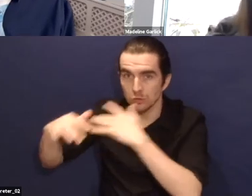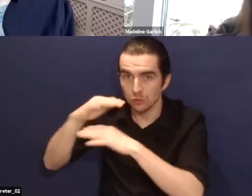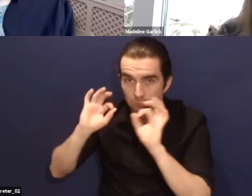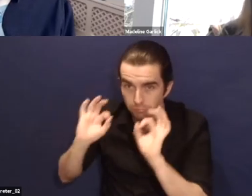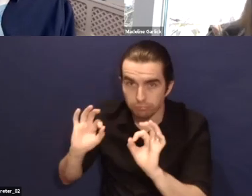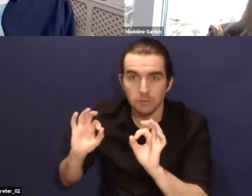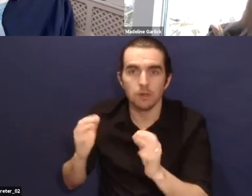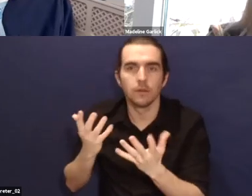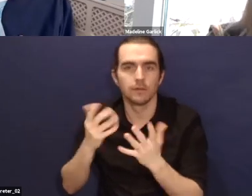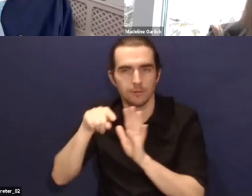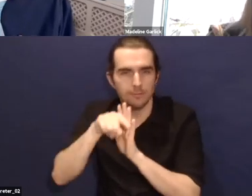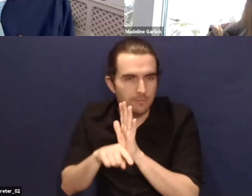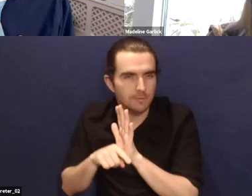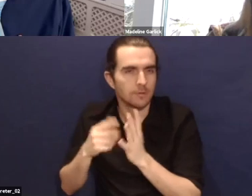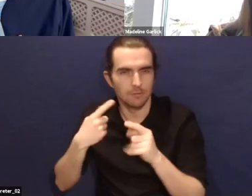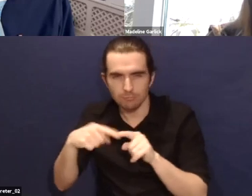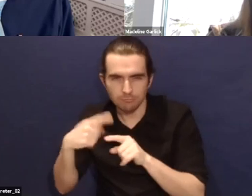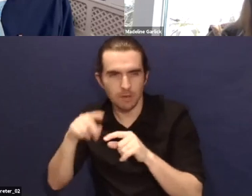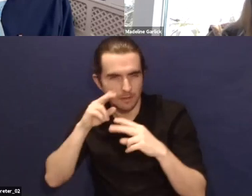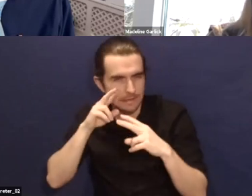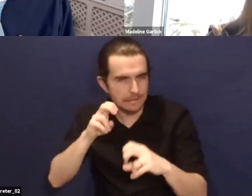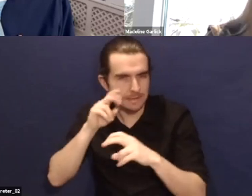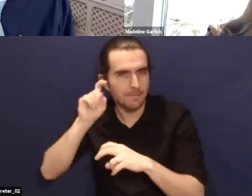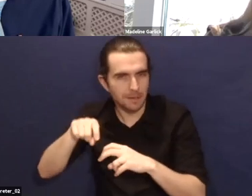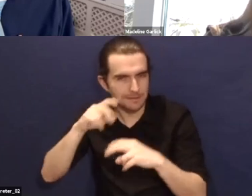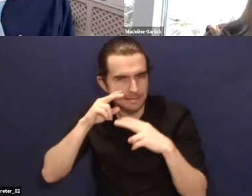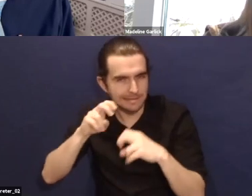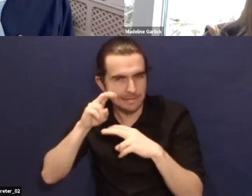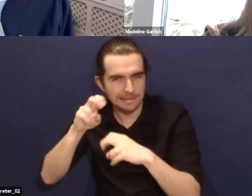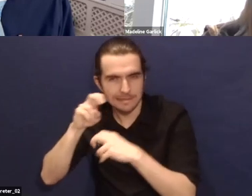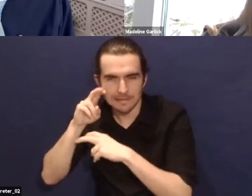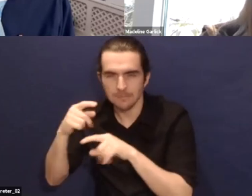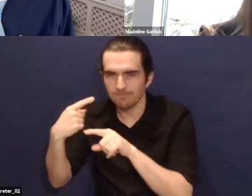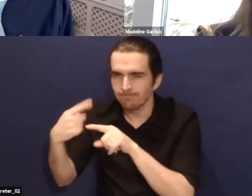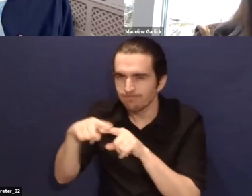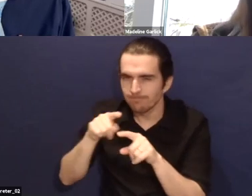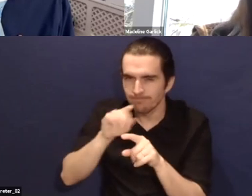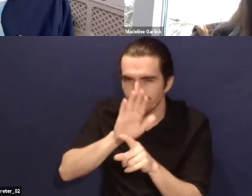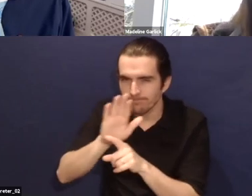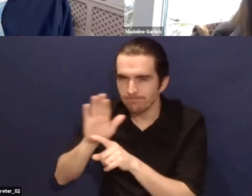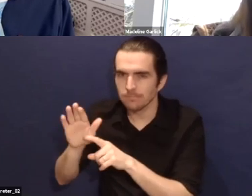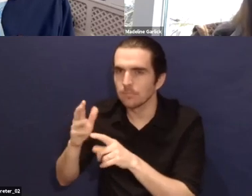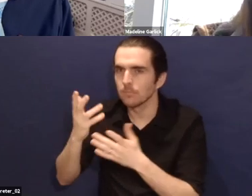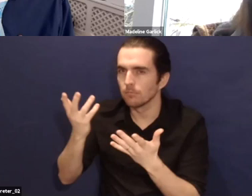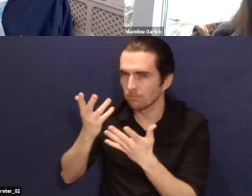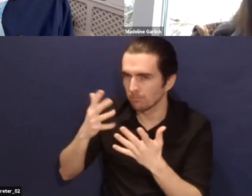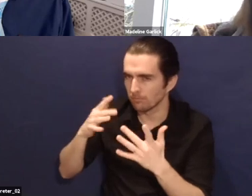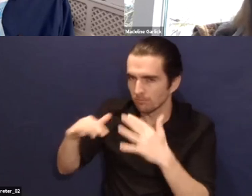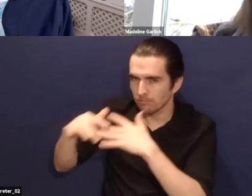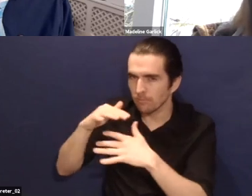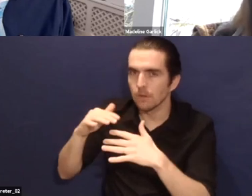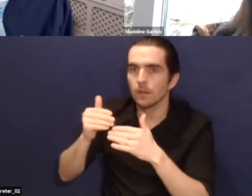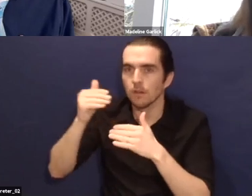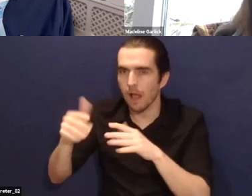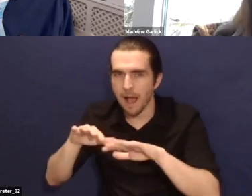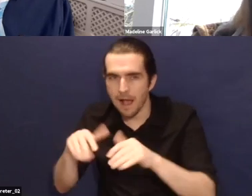and implemented with help from all those across the UN system and beyond. This means that we need to continue to invest